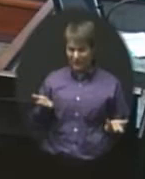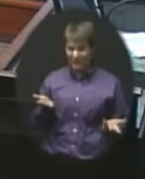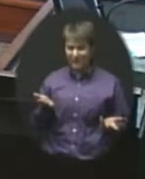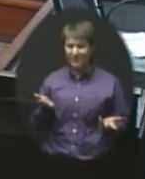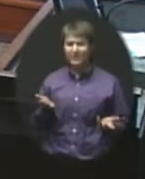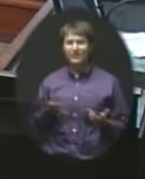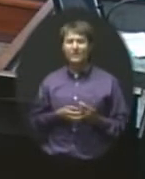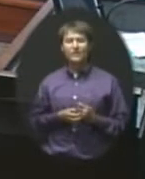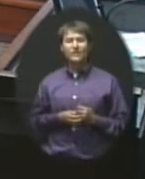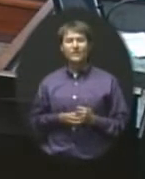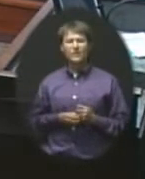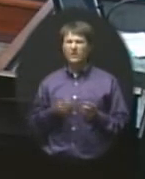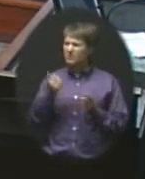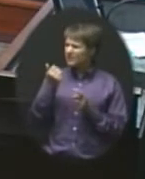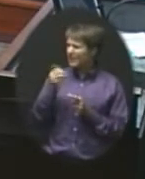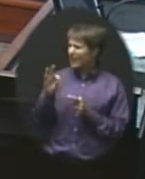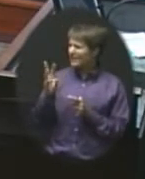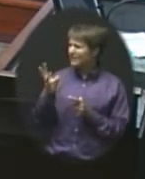Number